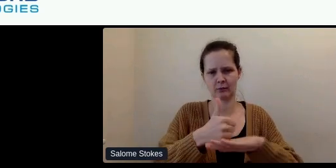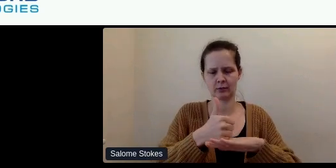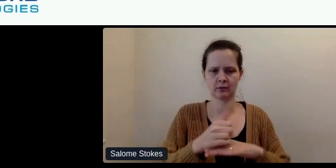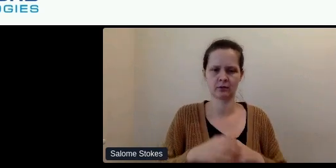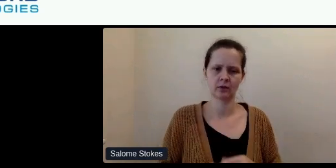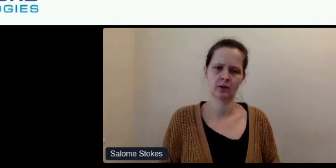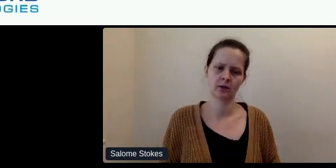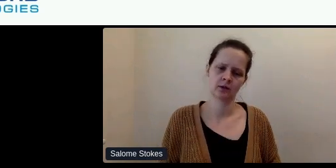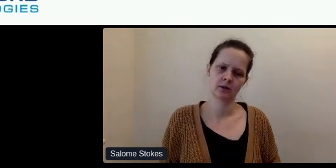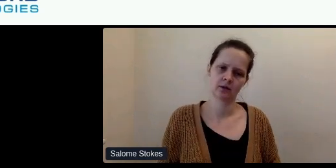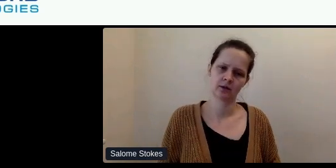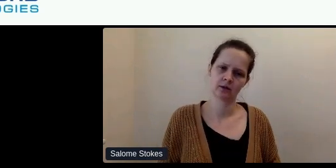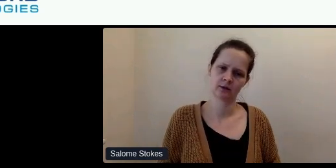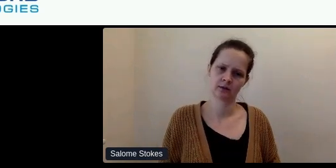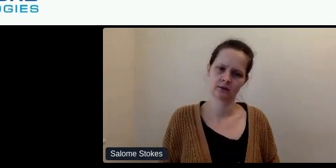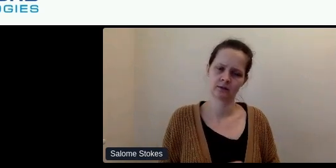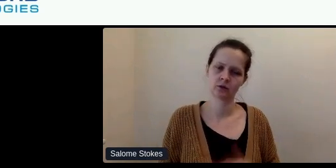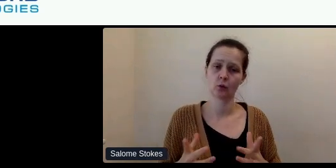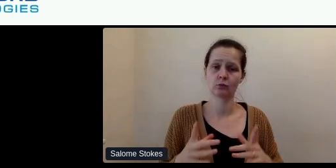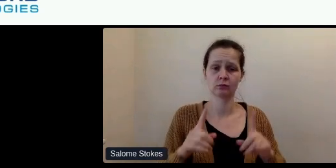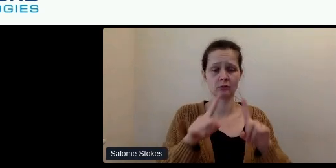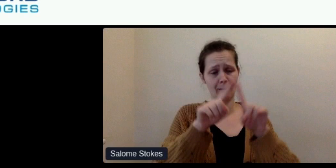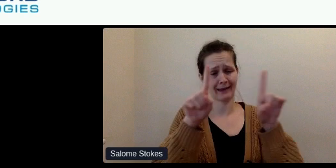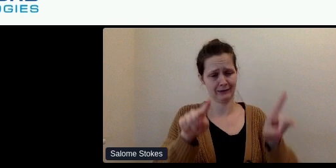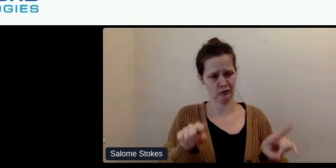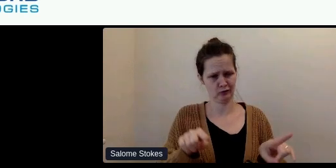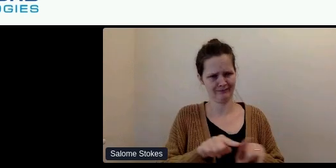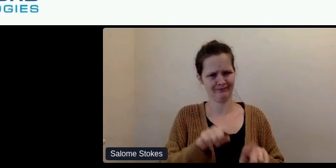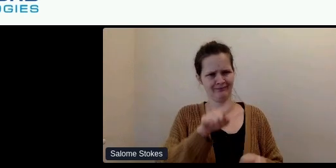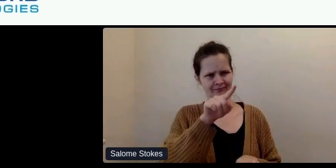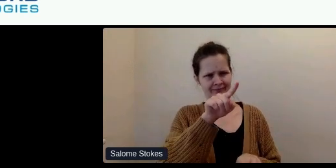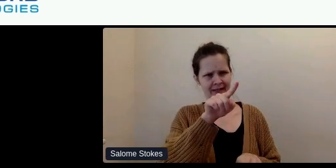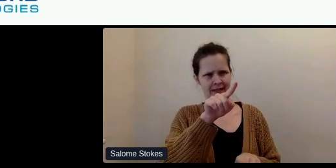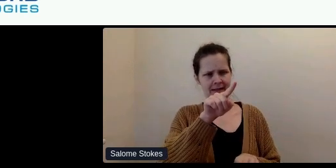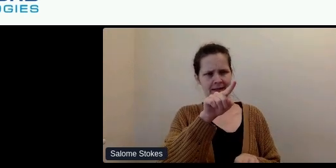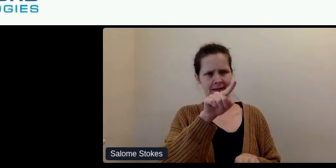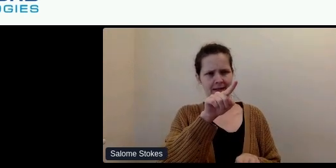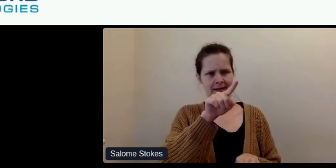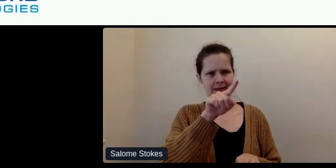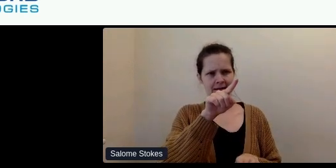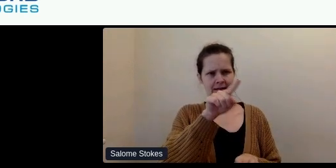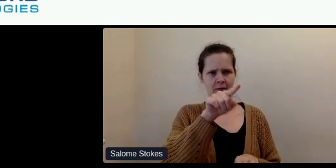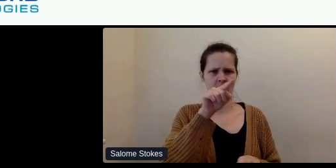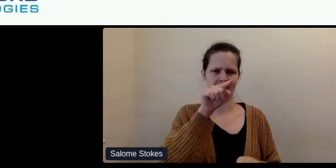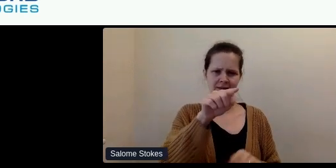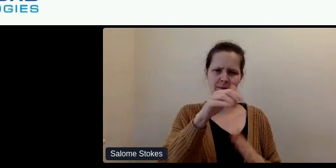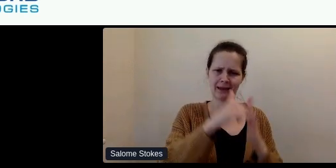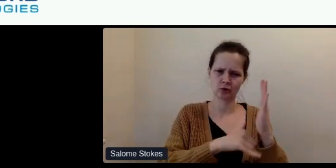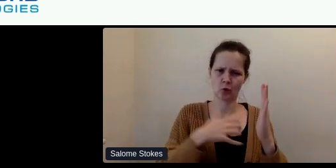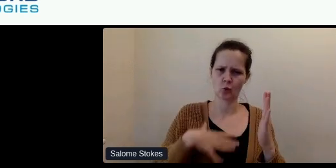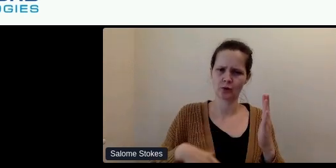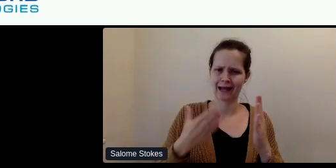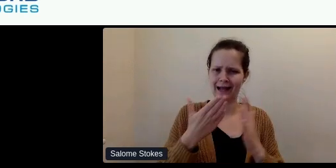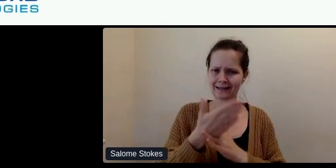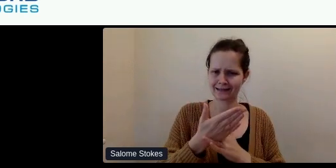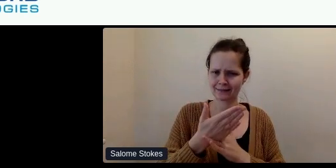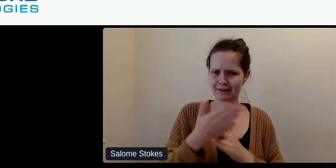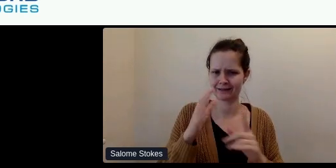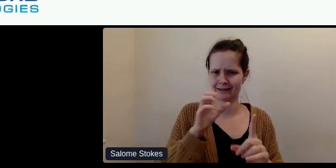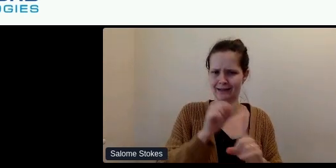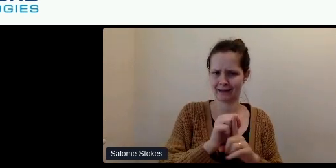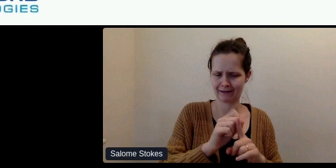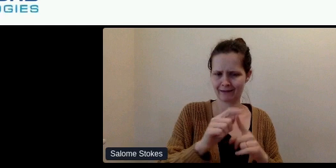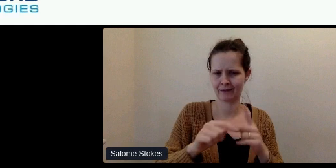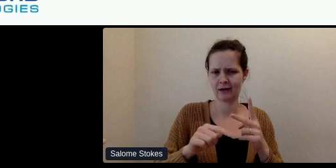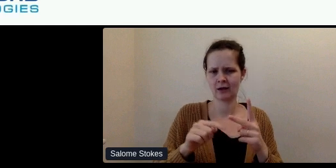elements of the page in terms of what accessibility tag they have, but you're also adding things called triggers, which mean